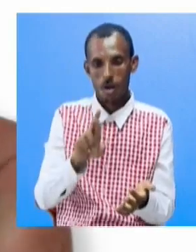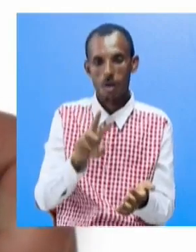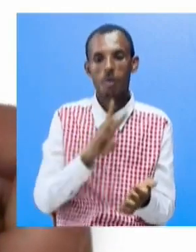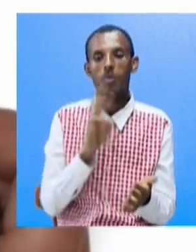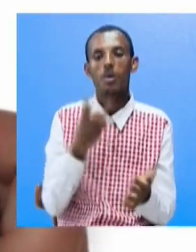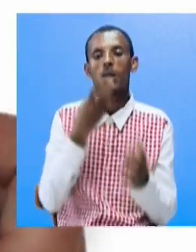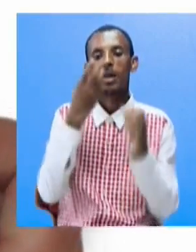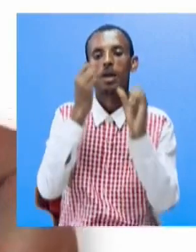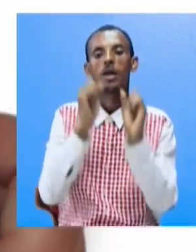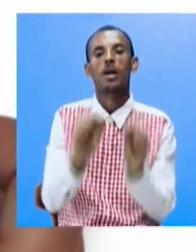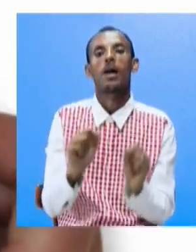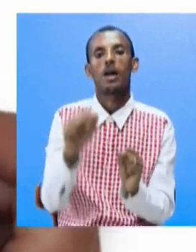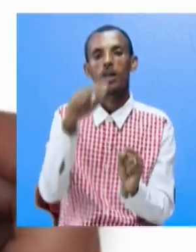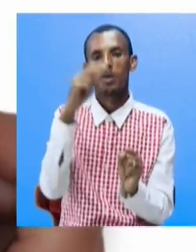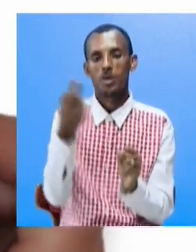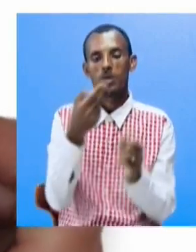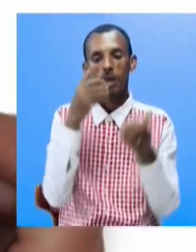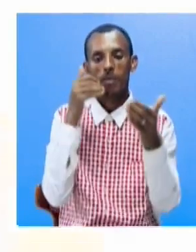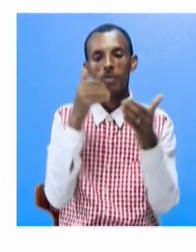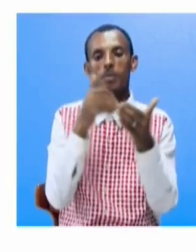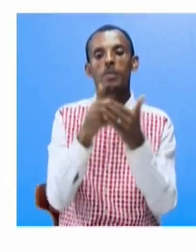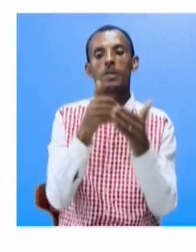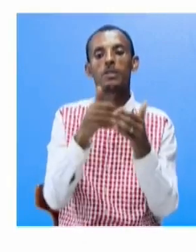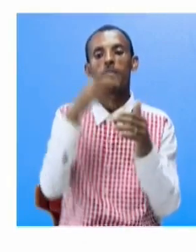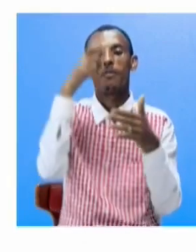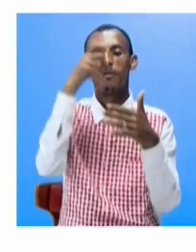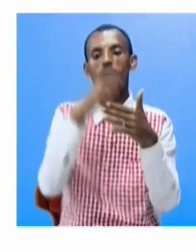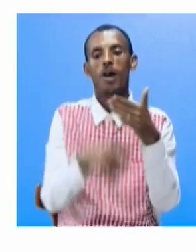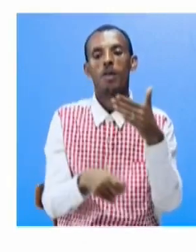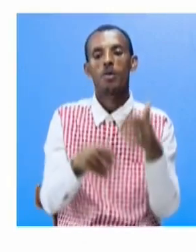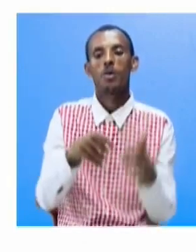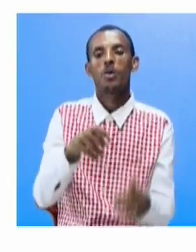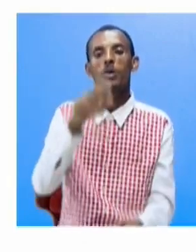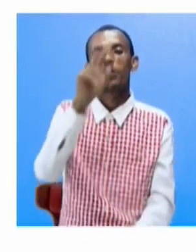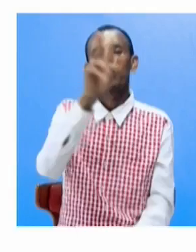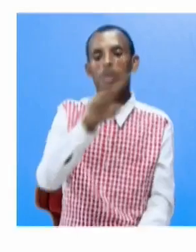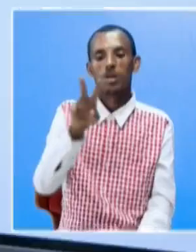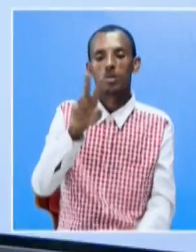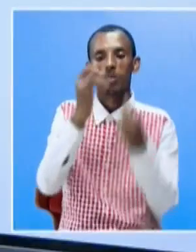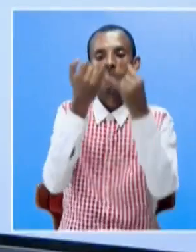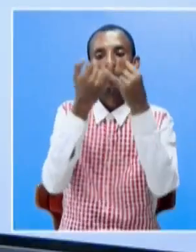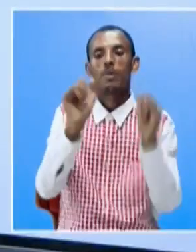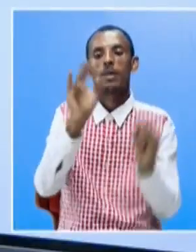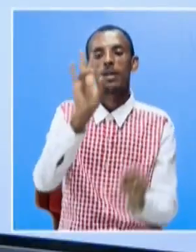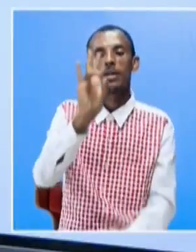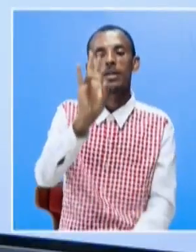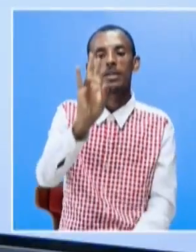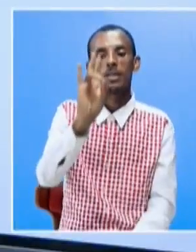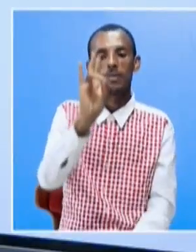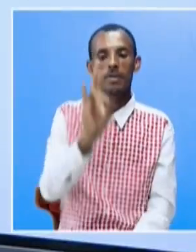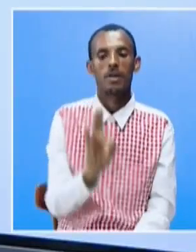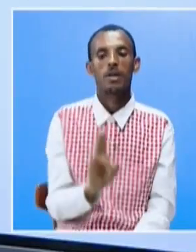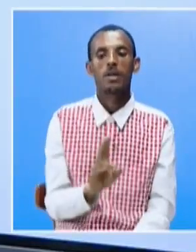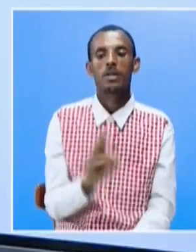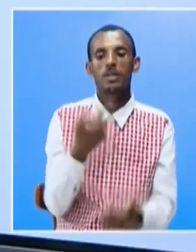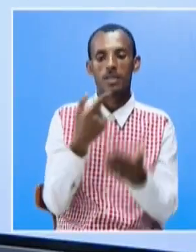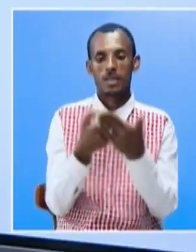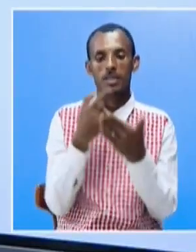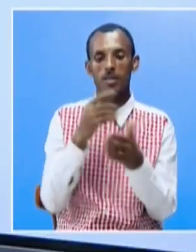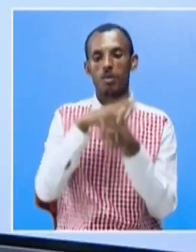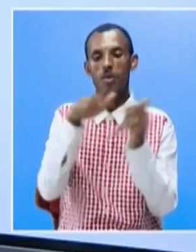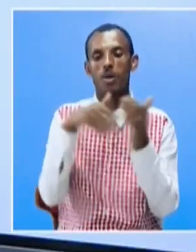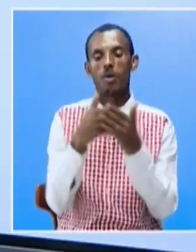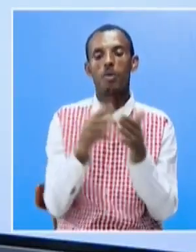use approximate value of pi to be, it is 22/7 or 3.14. So this is it. Now